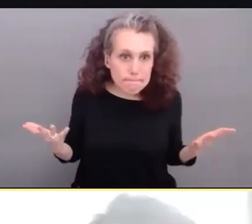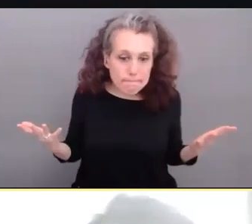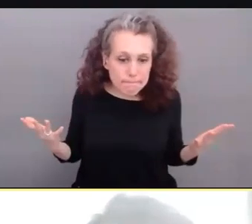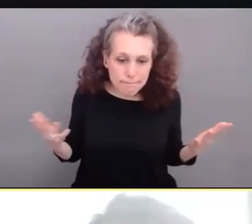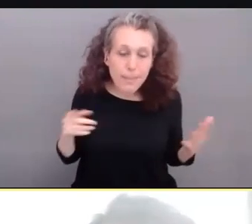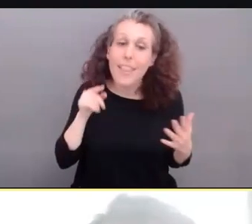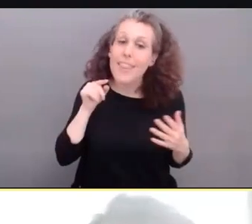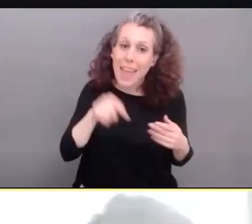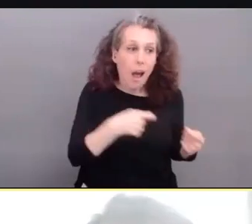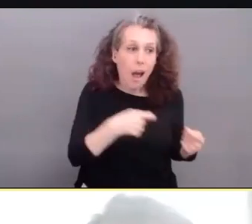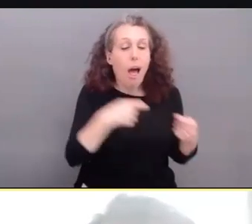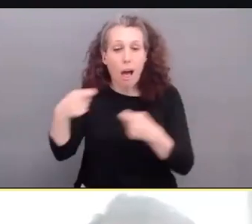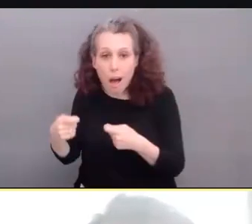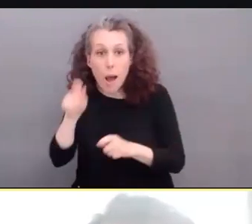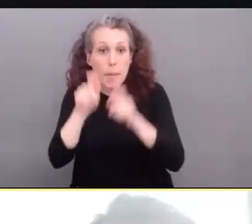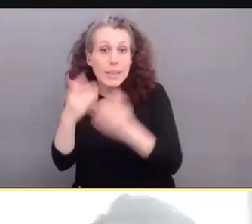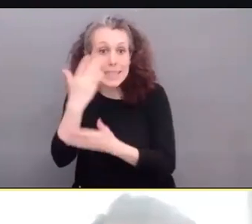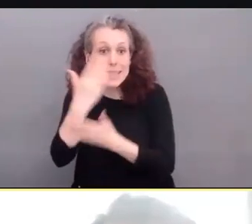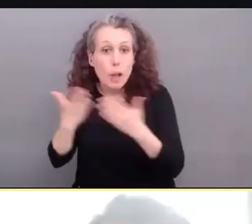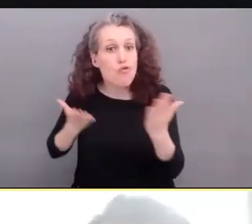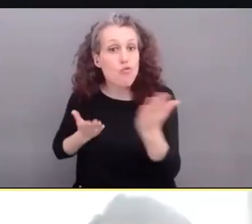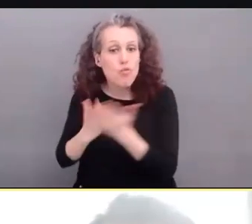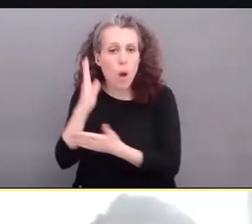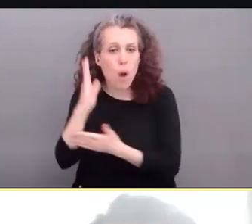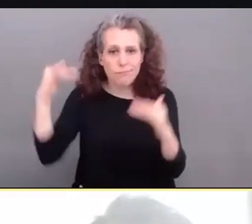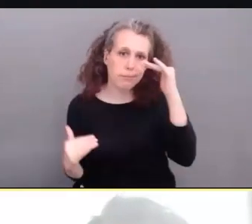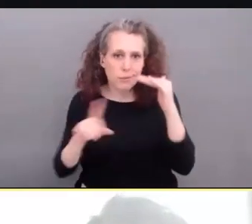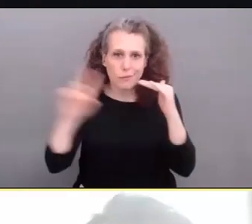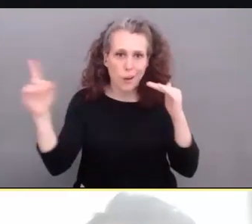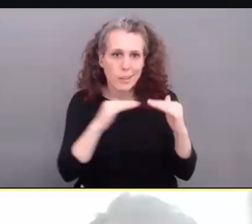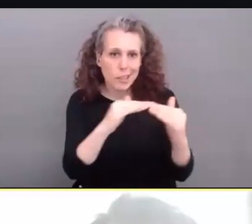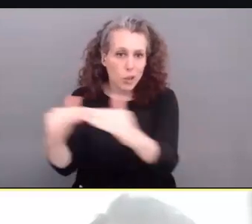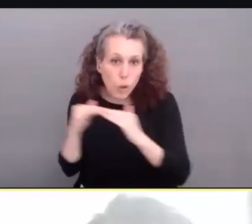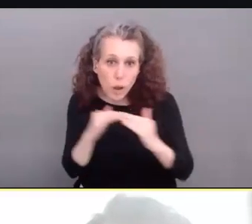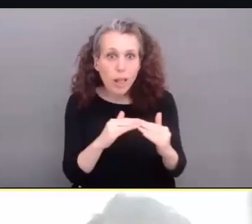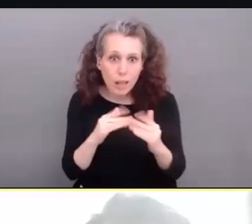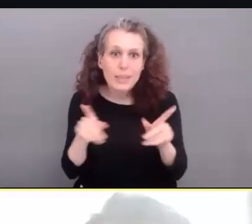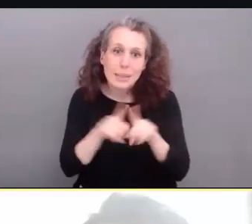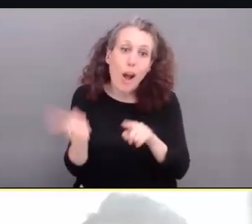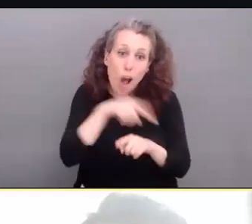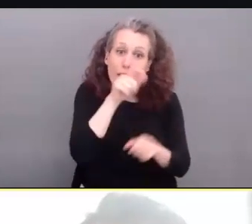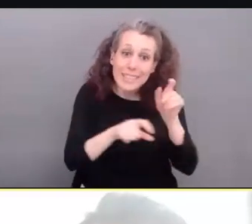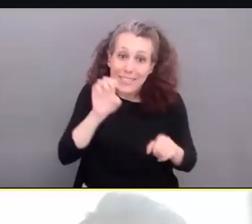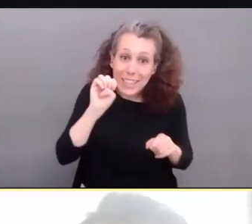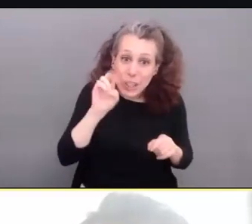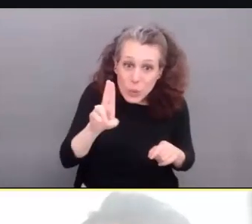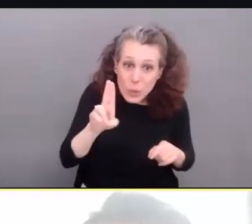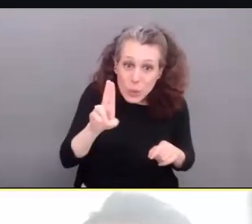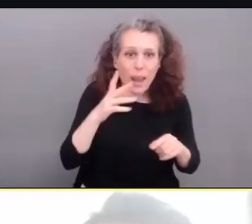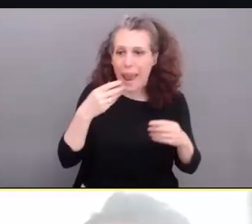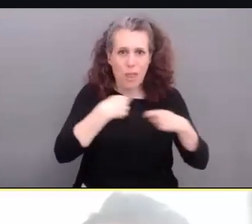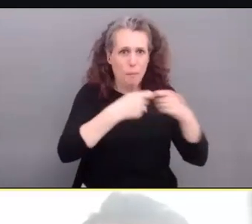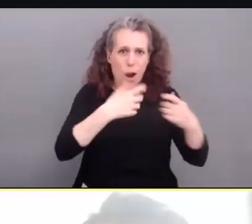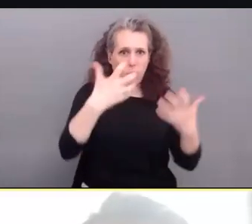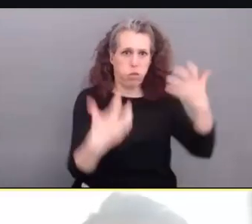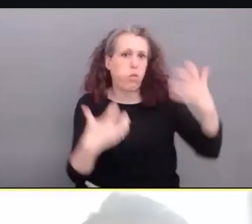to unequal rights for persons with disabilities vis-a-vis other citizens of the EU, and also to a fragmented market and